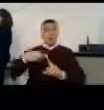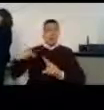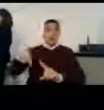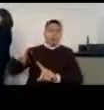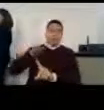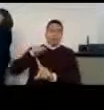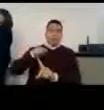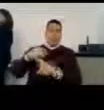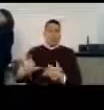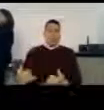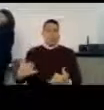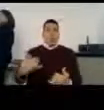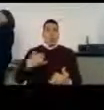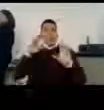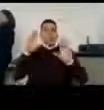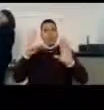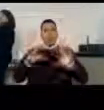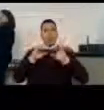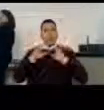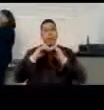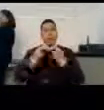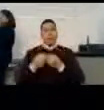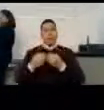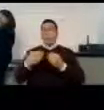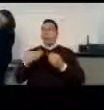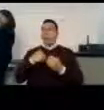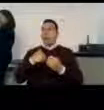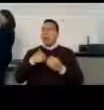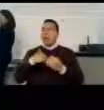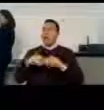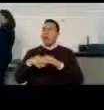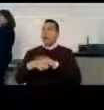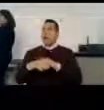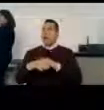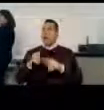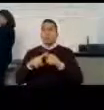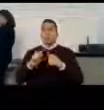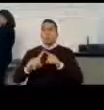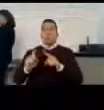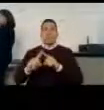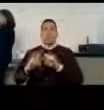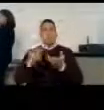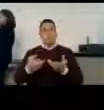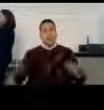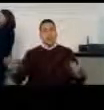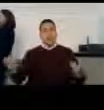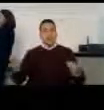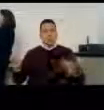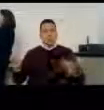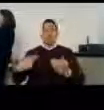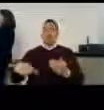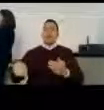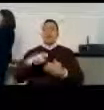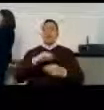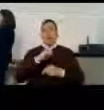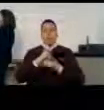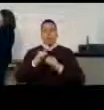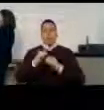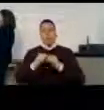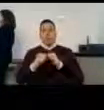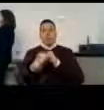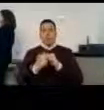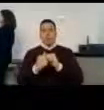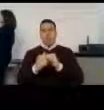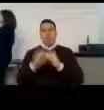have some really amazing organizations that have access to resources and who are really working